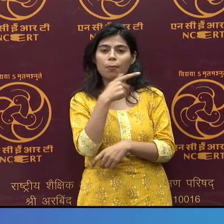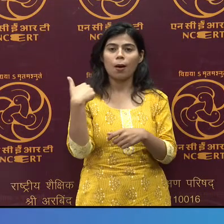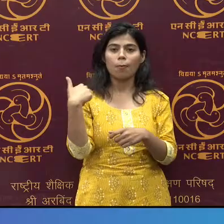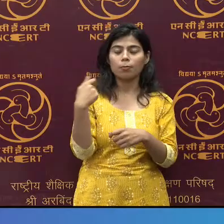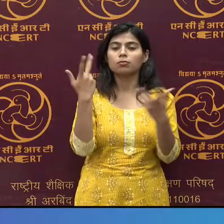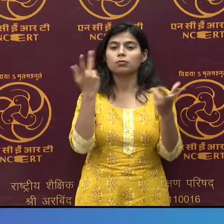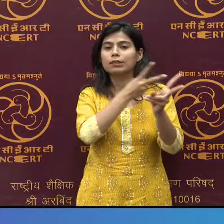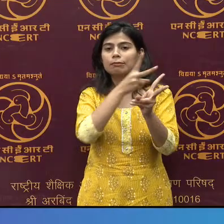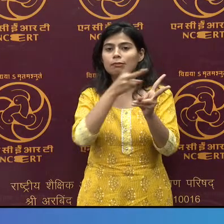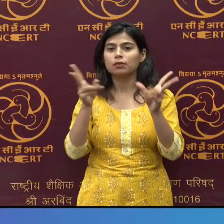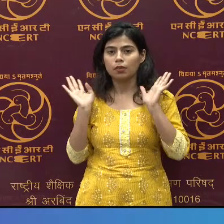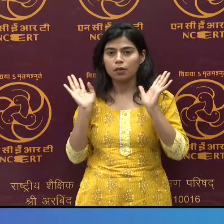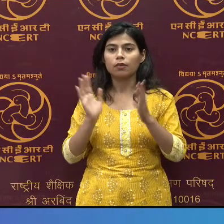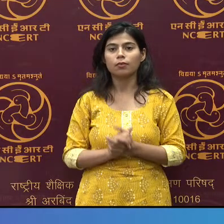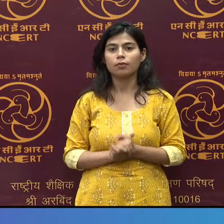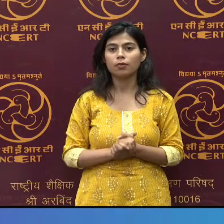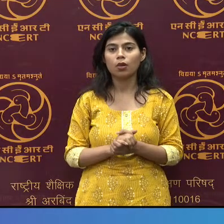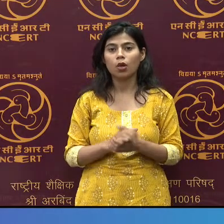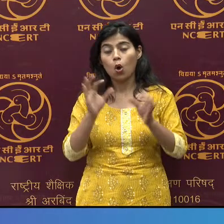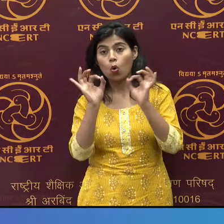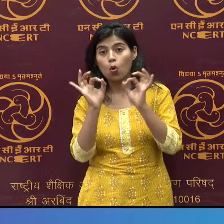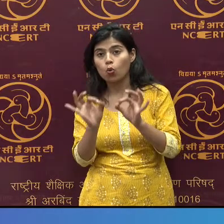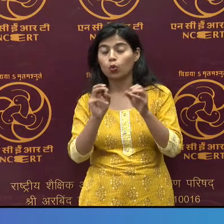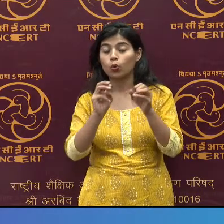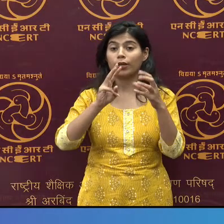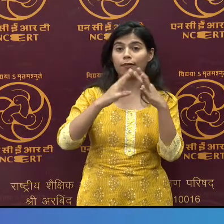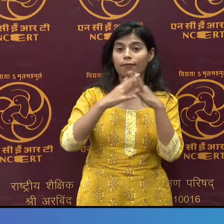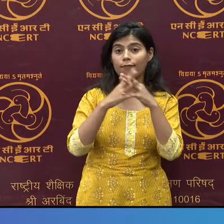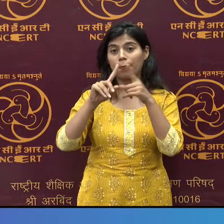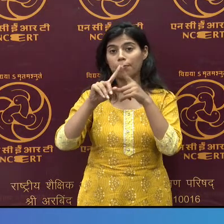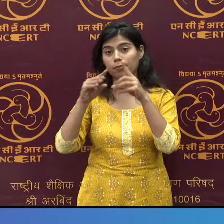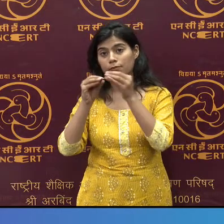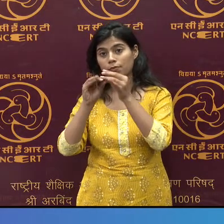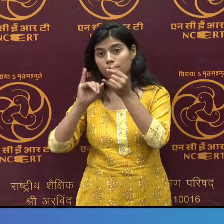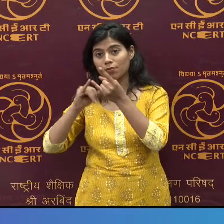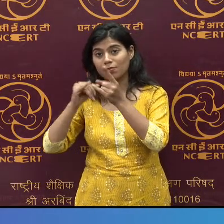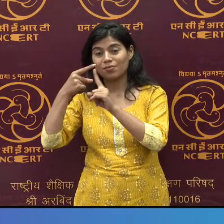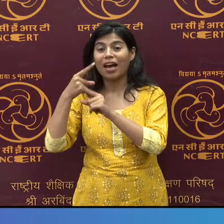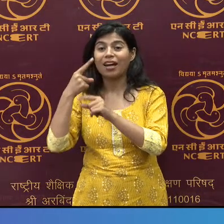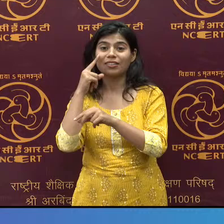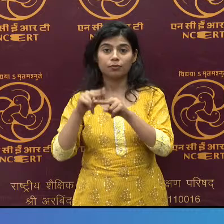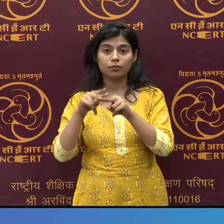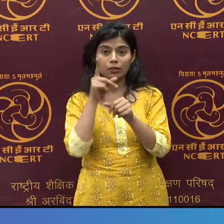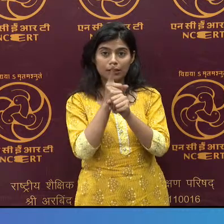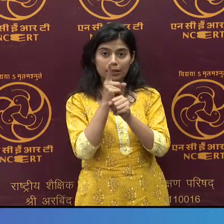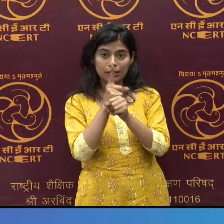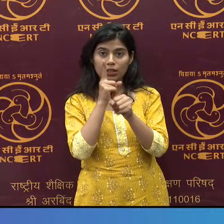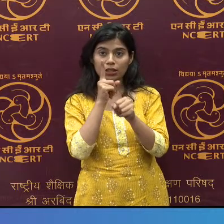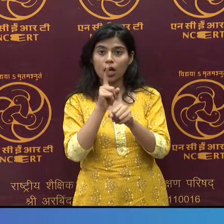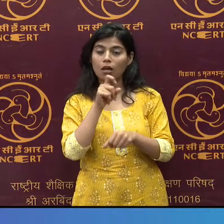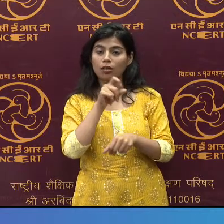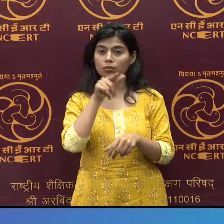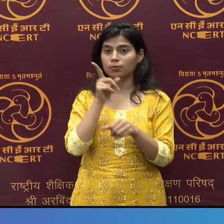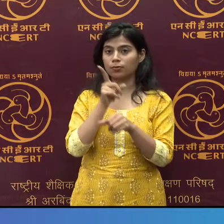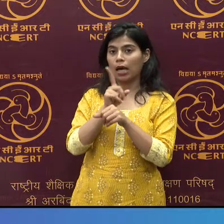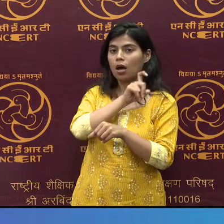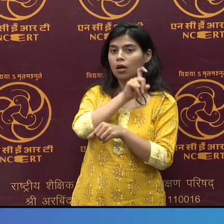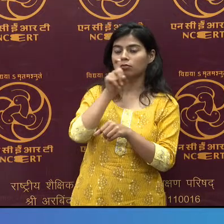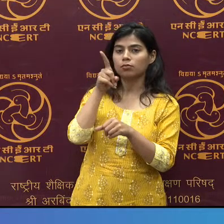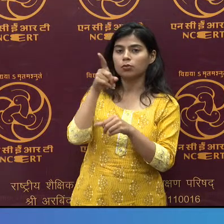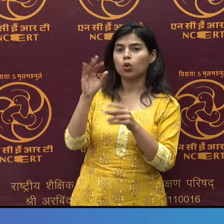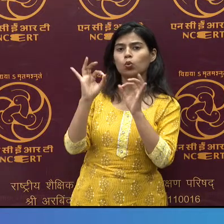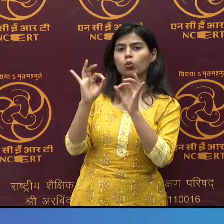to give you some examples or good websites where you can read that. And even your teachers can provide you with e-newspapers